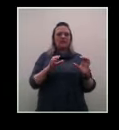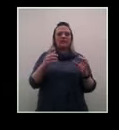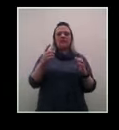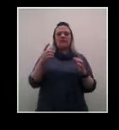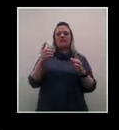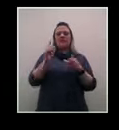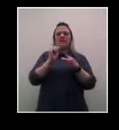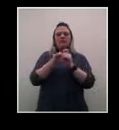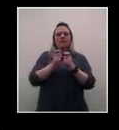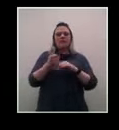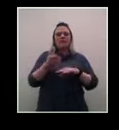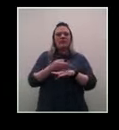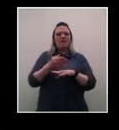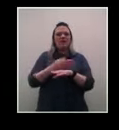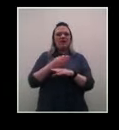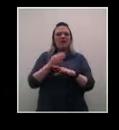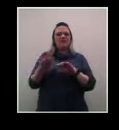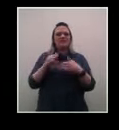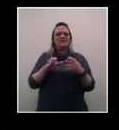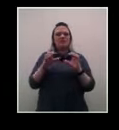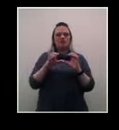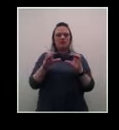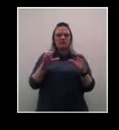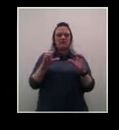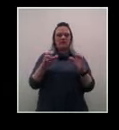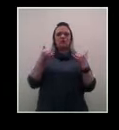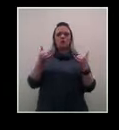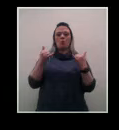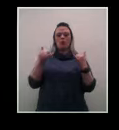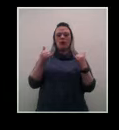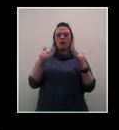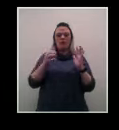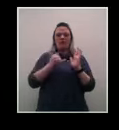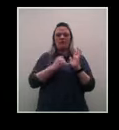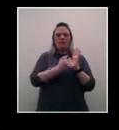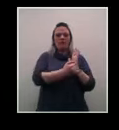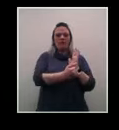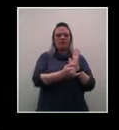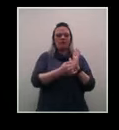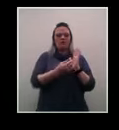revision. So there's a place where the physician can list